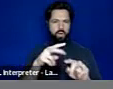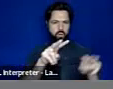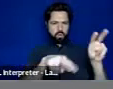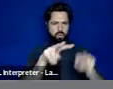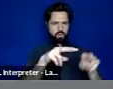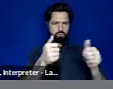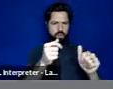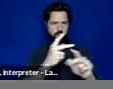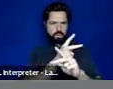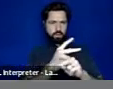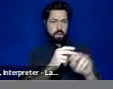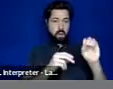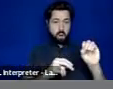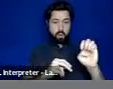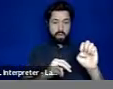or free,